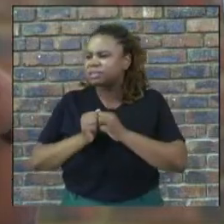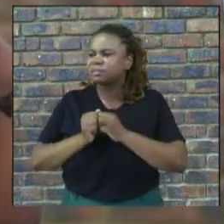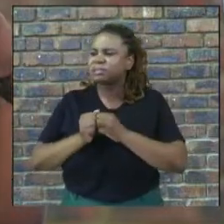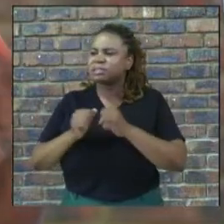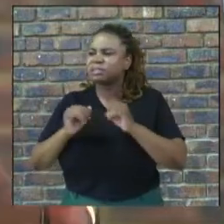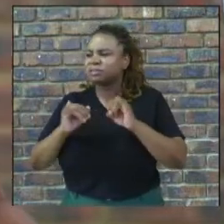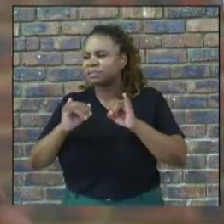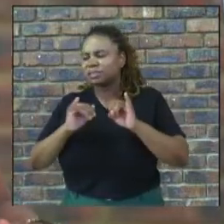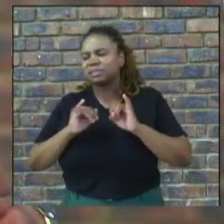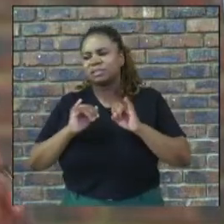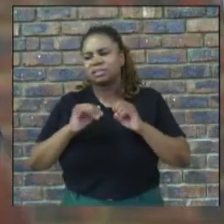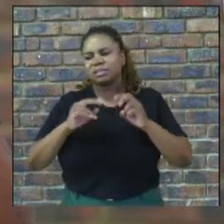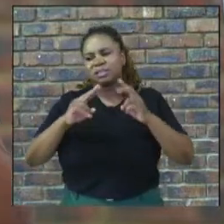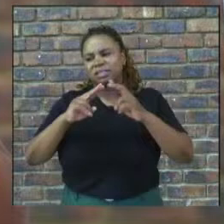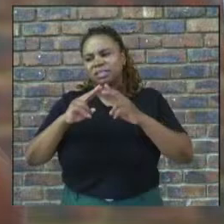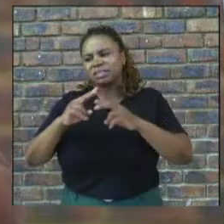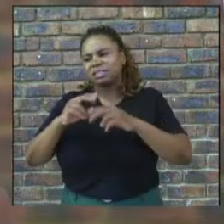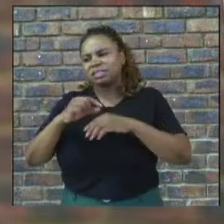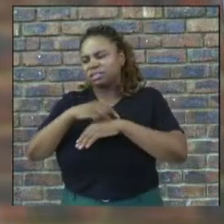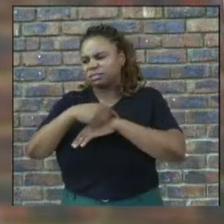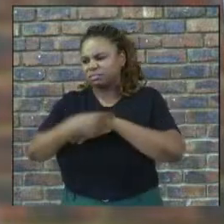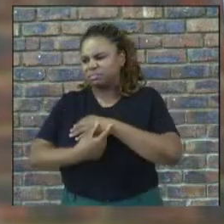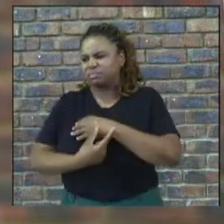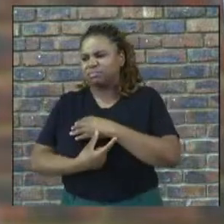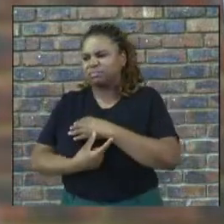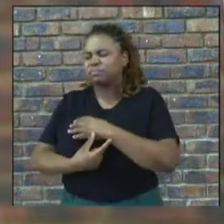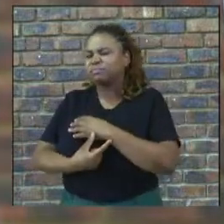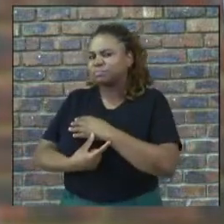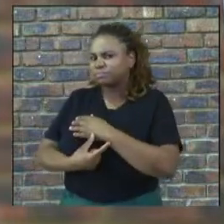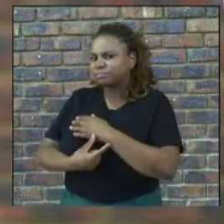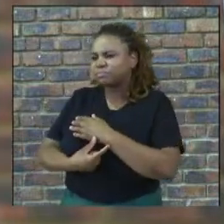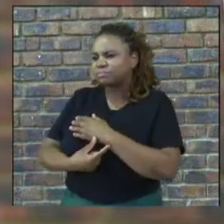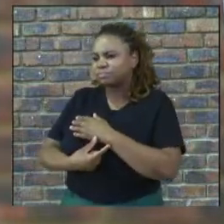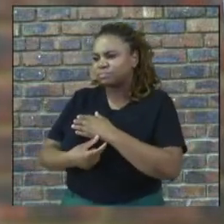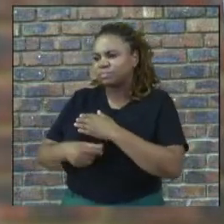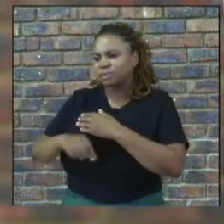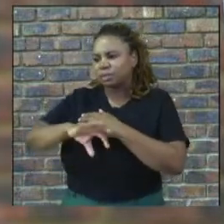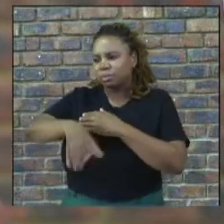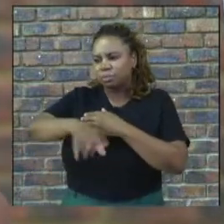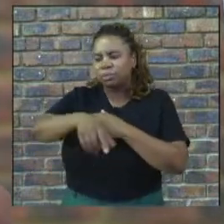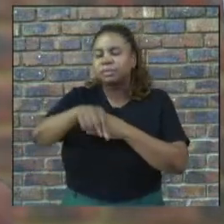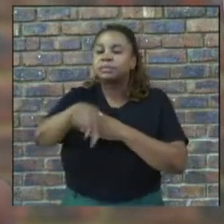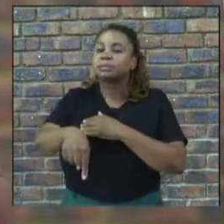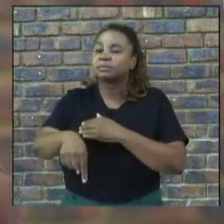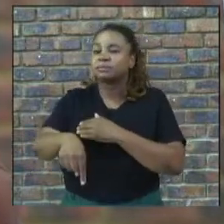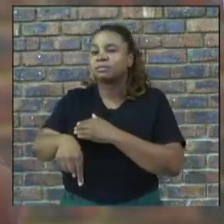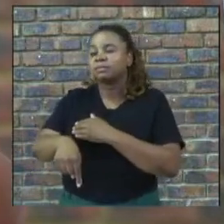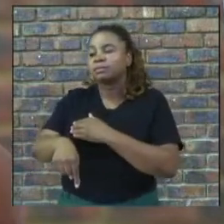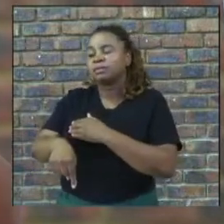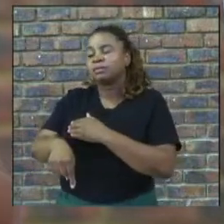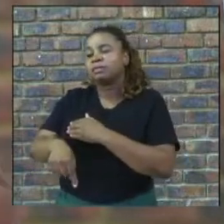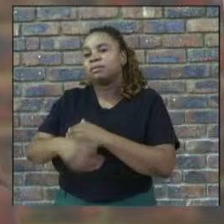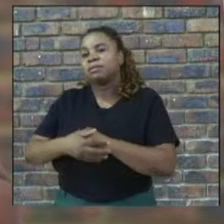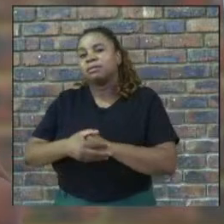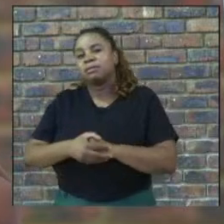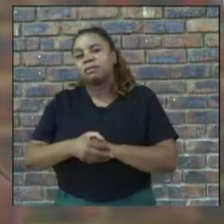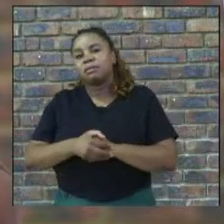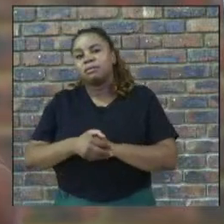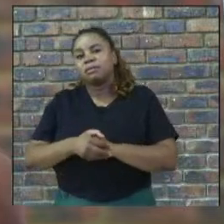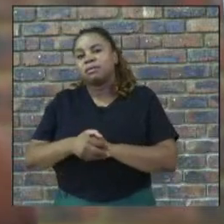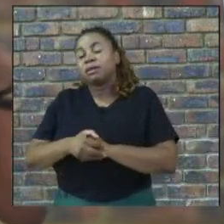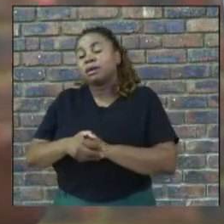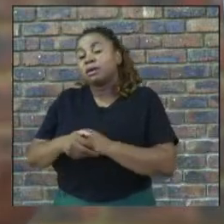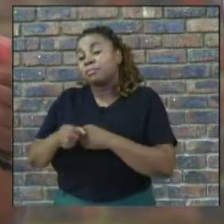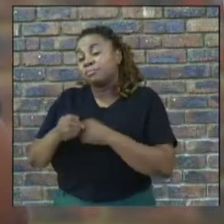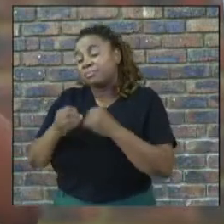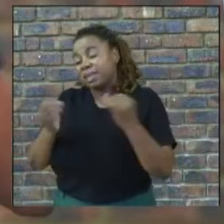different conferences in our province. Again, and many of those are